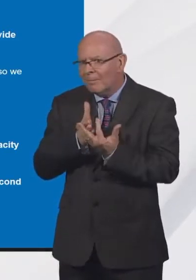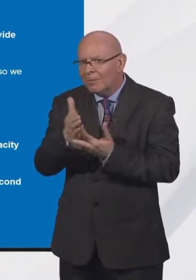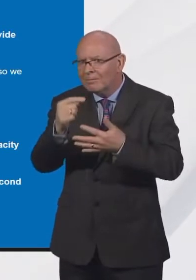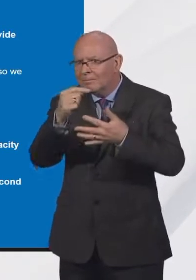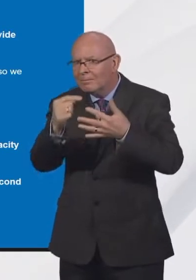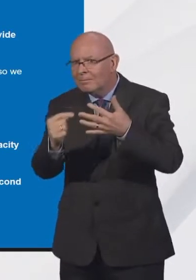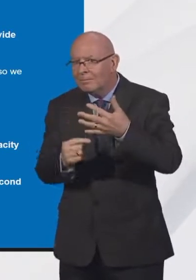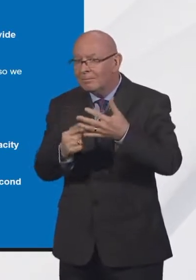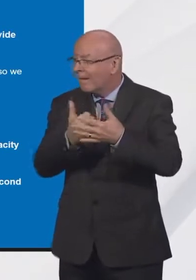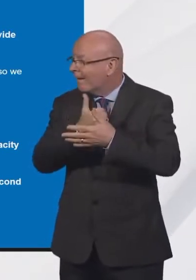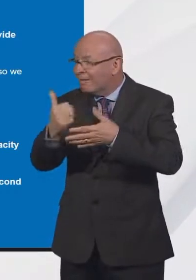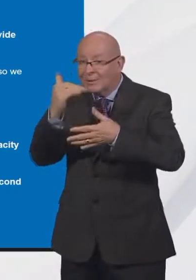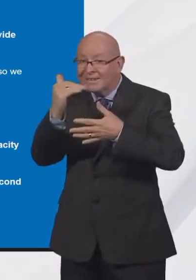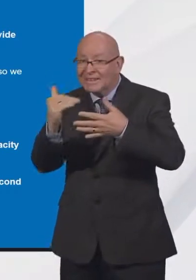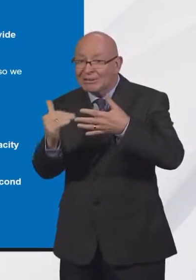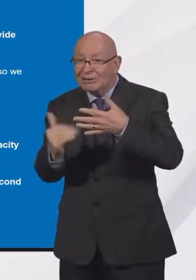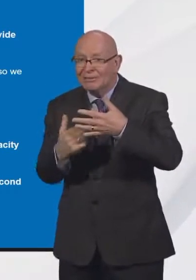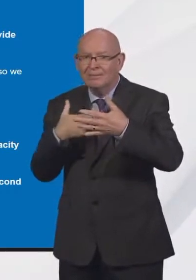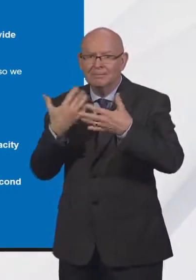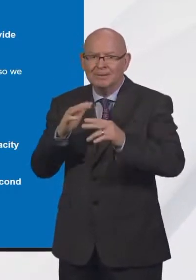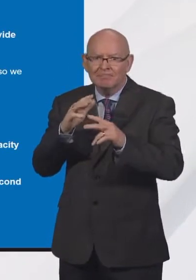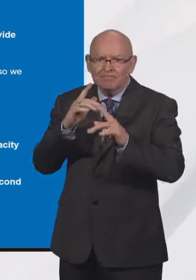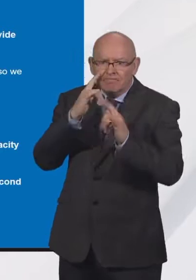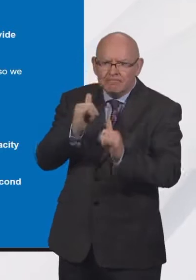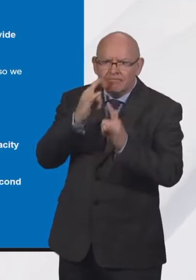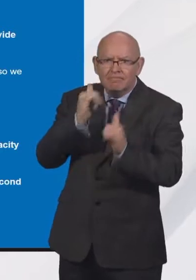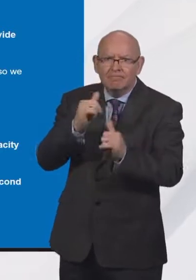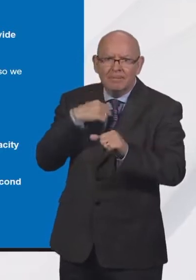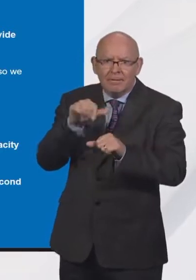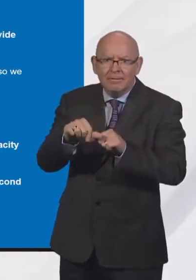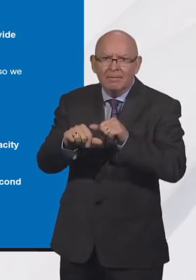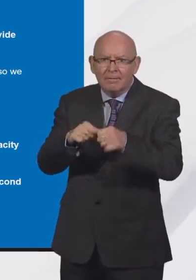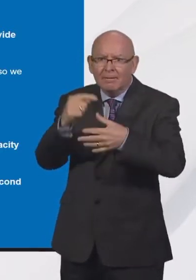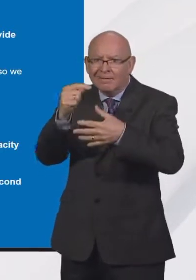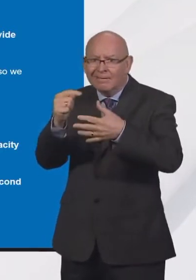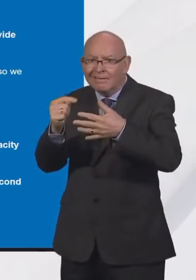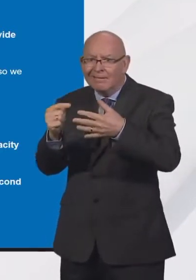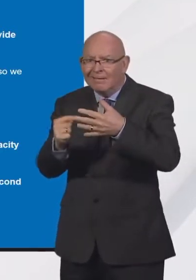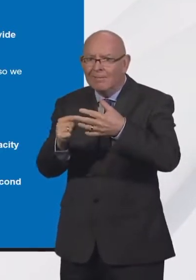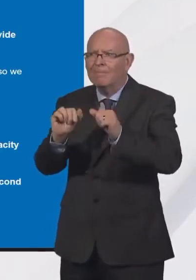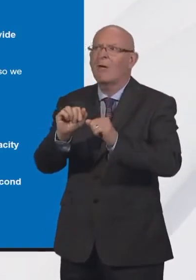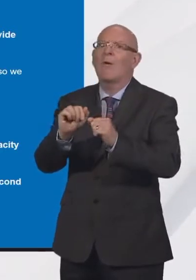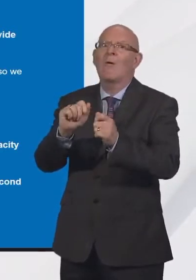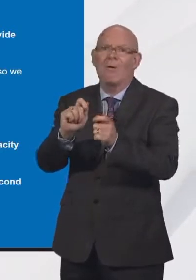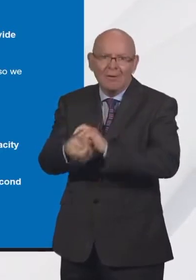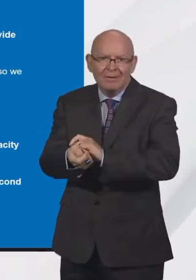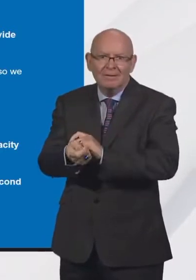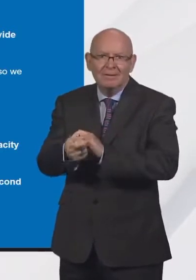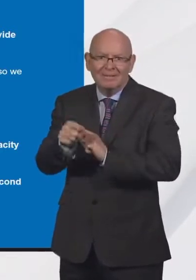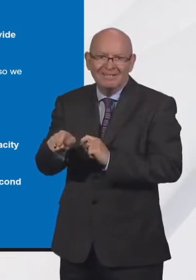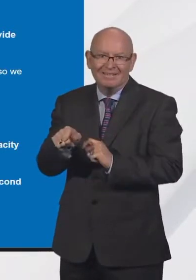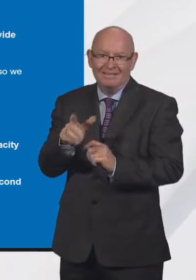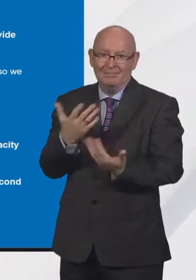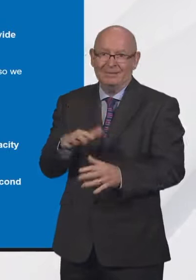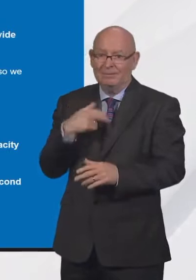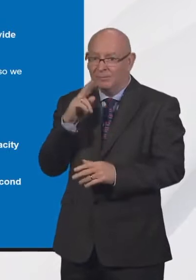have so far avoided the catastrophe of a second peak of infection that could have overwhelmed the